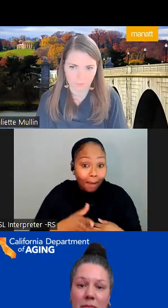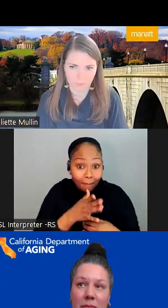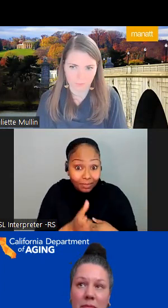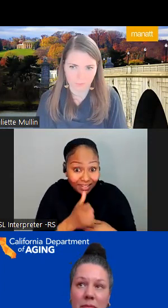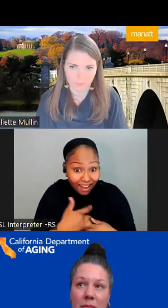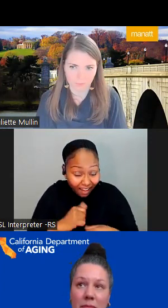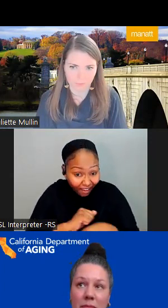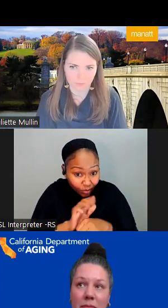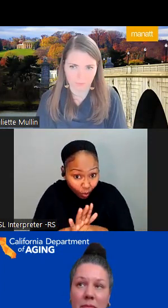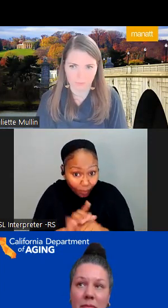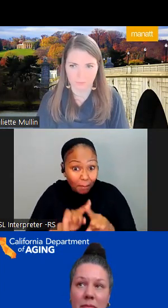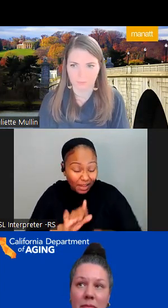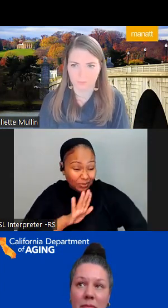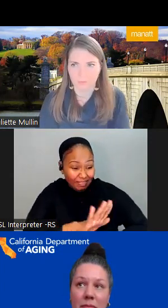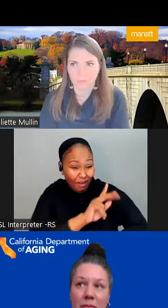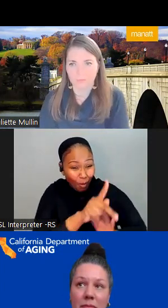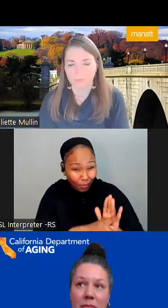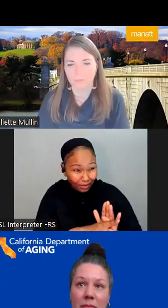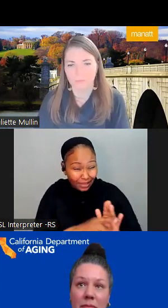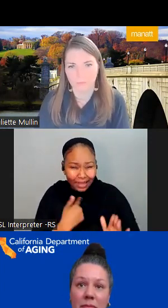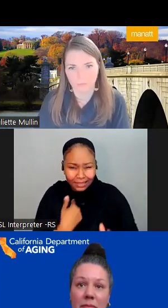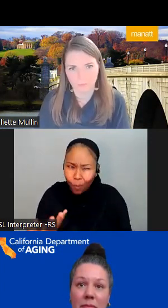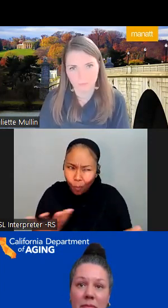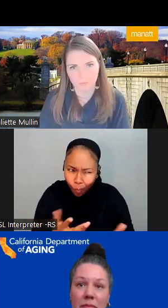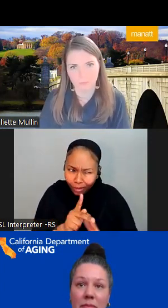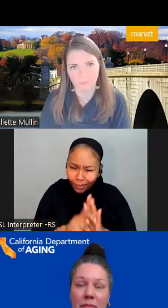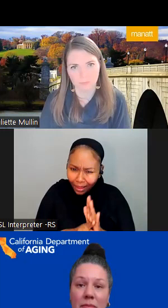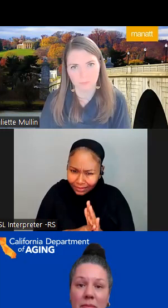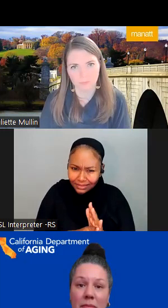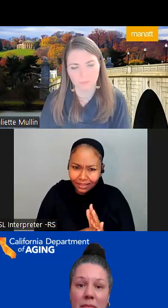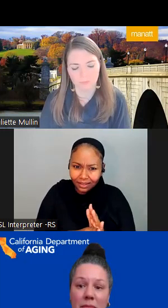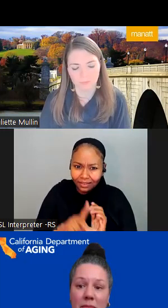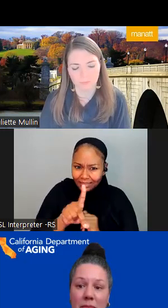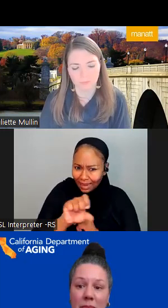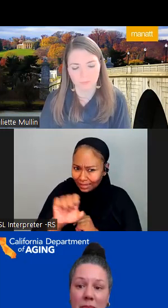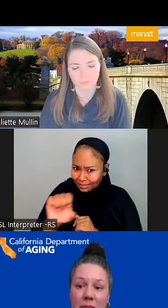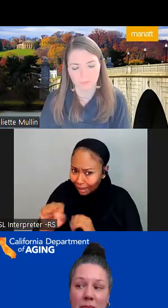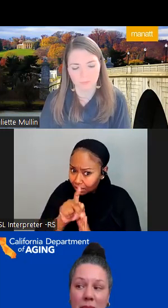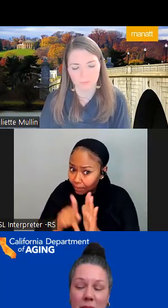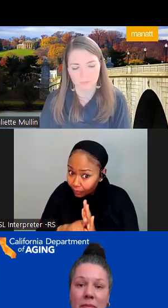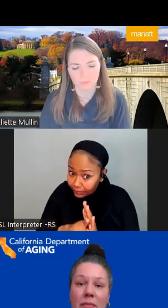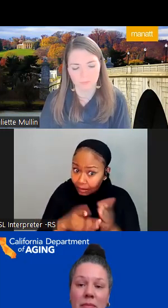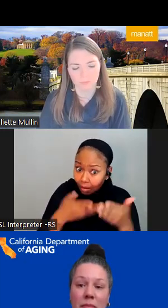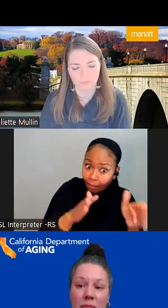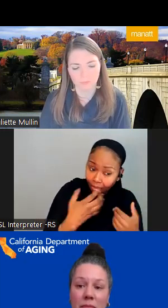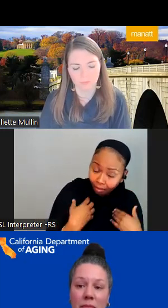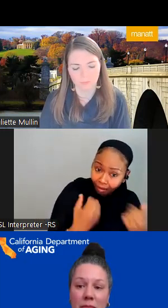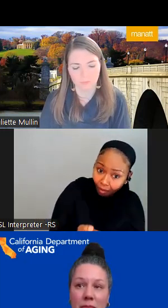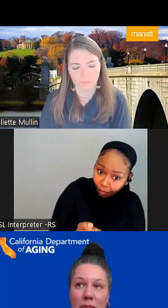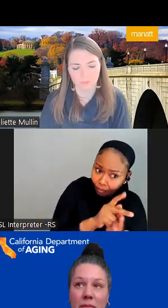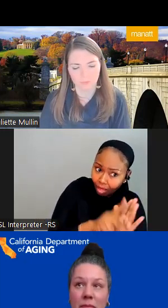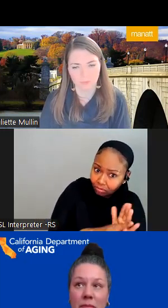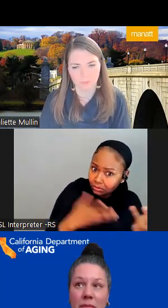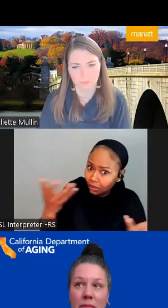their policy. I said, what policy? Was that the DSS policy or public health department?